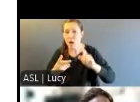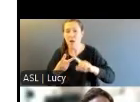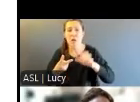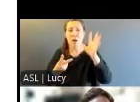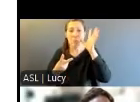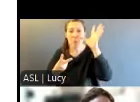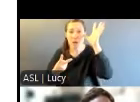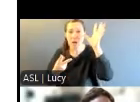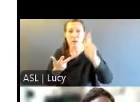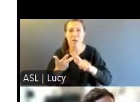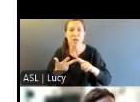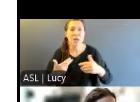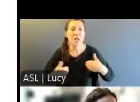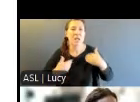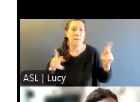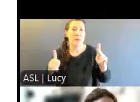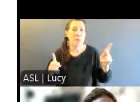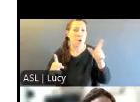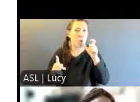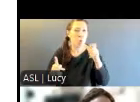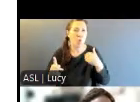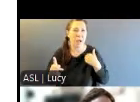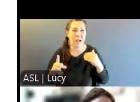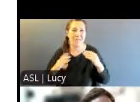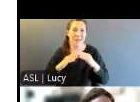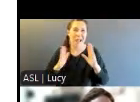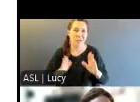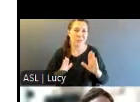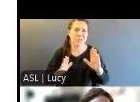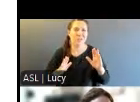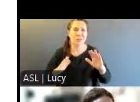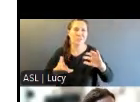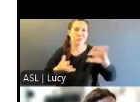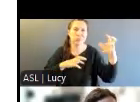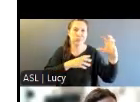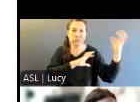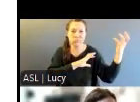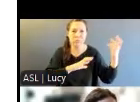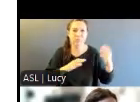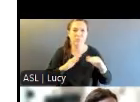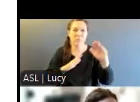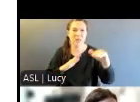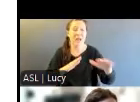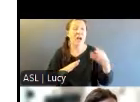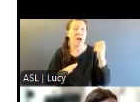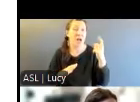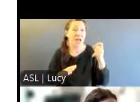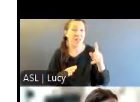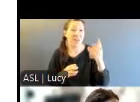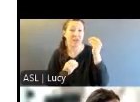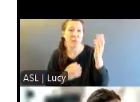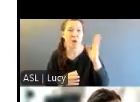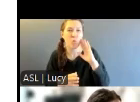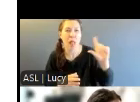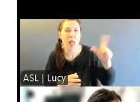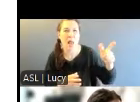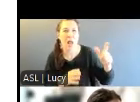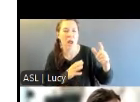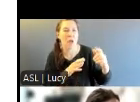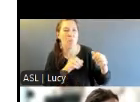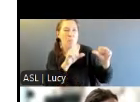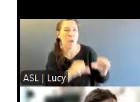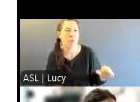experiencing housing instability. And all of our spotlights will be available on the CHEI website in the coming months. I'll pass it to